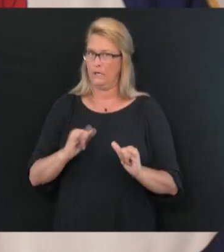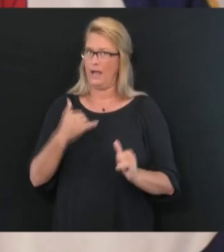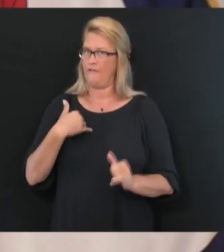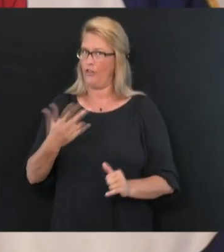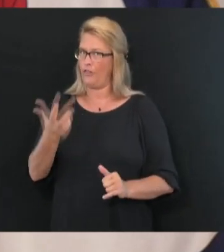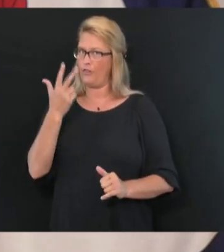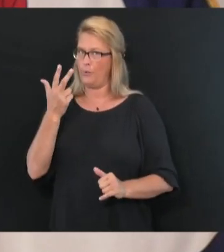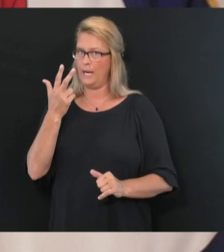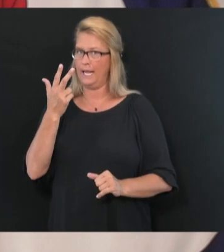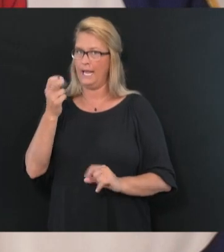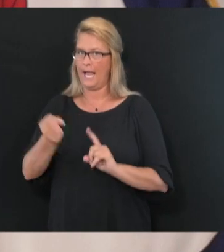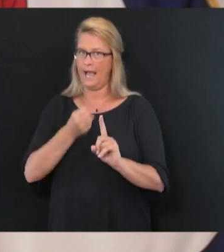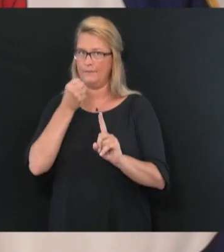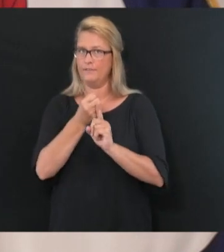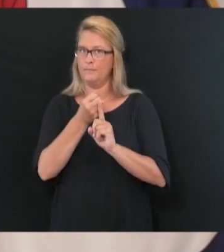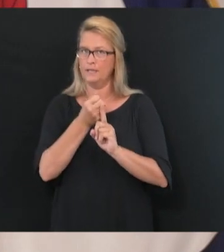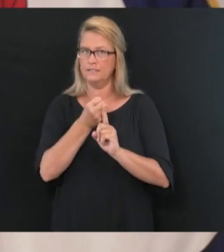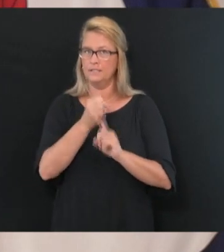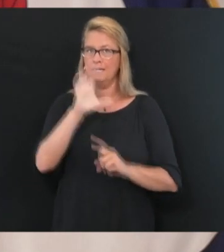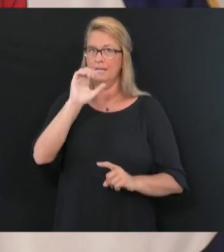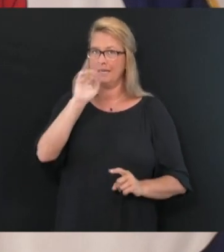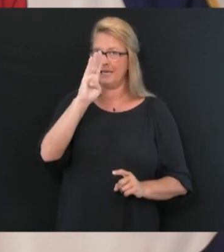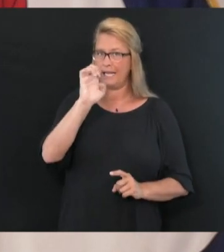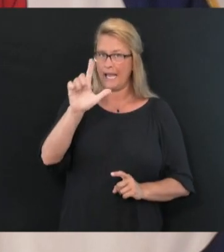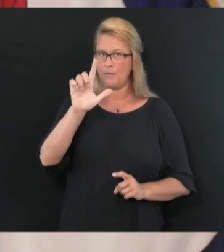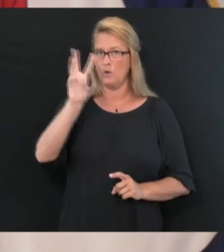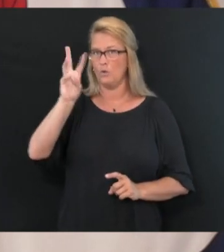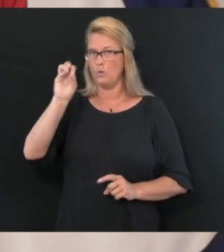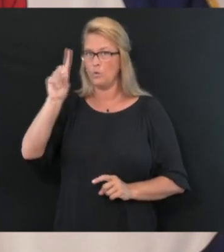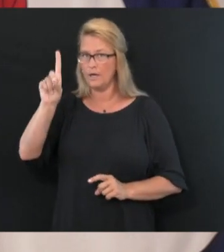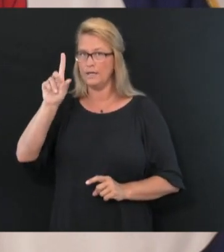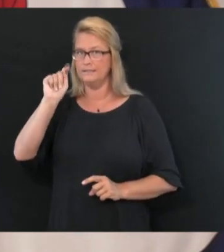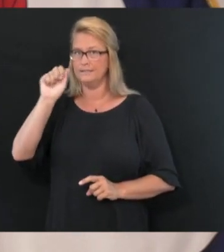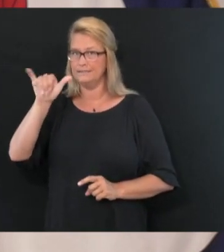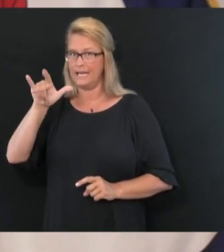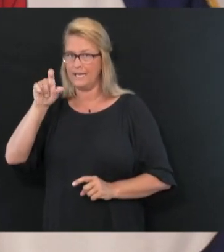reported in churches. They're in the counties of Cabell, Wood, and Taylor counties.